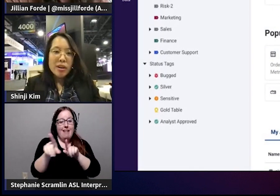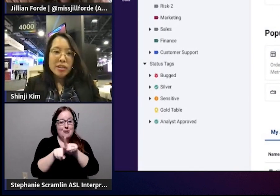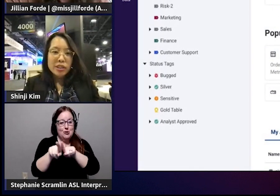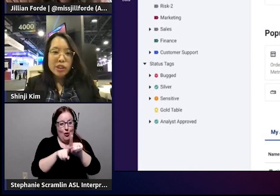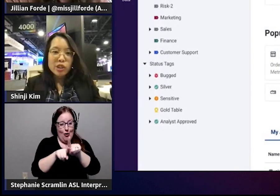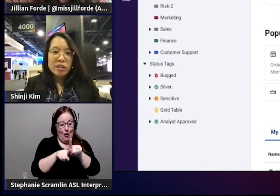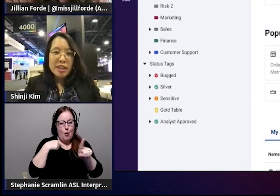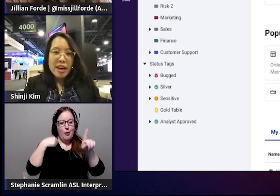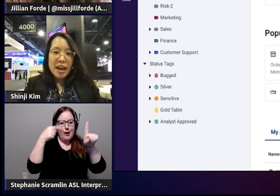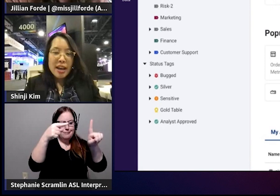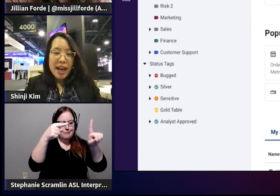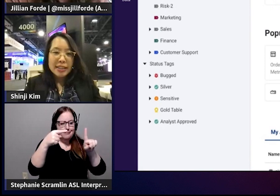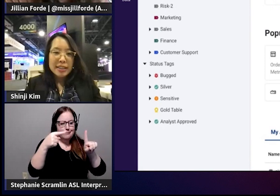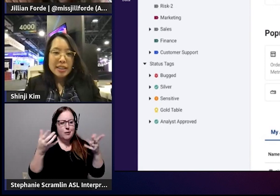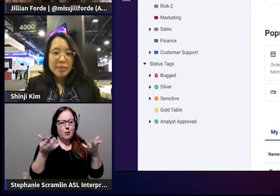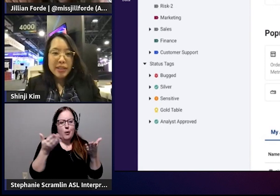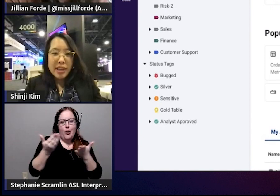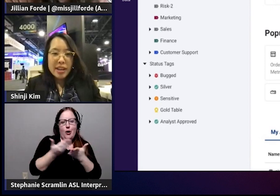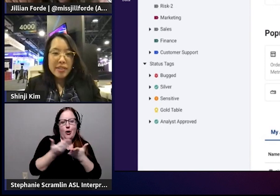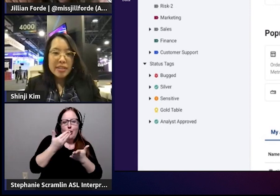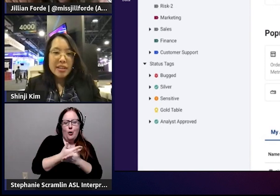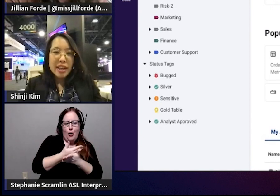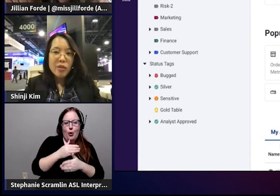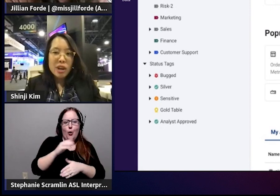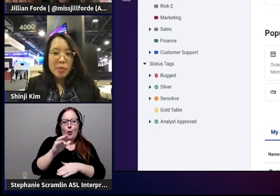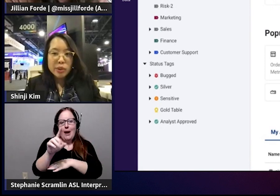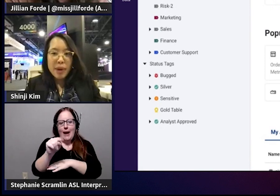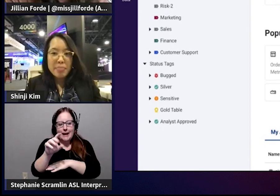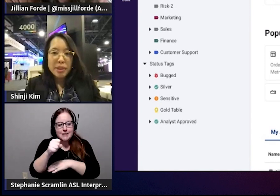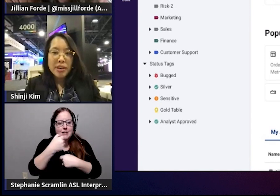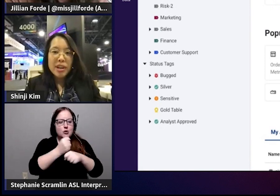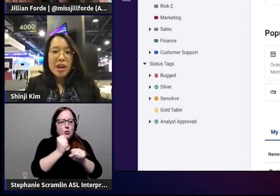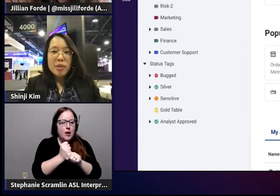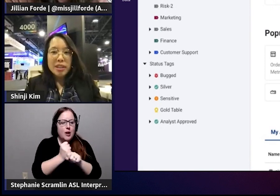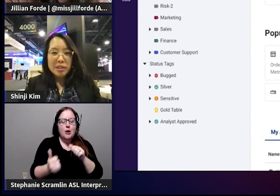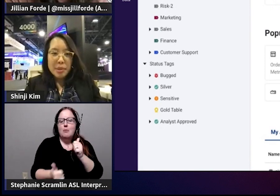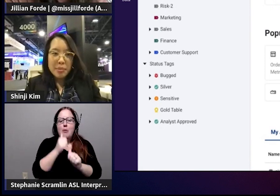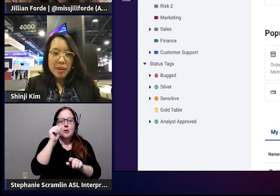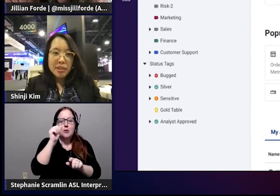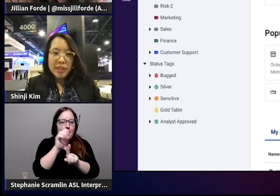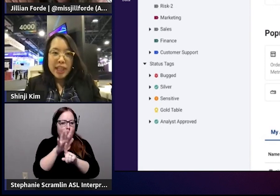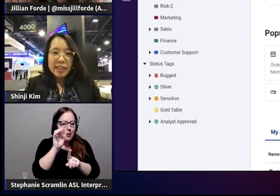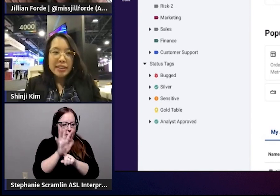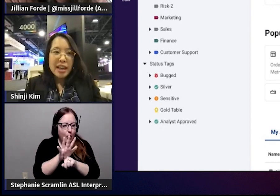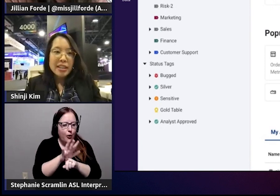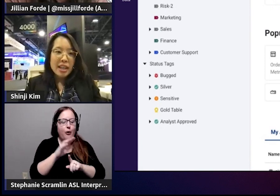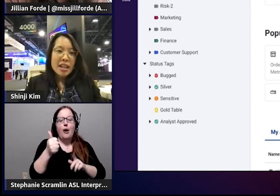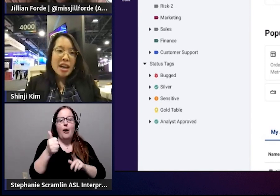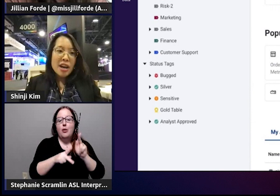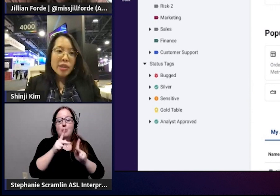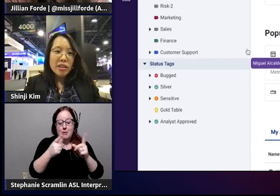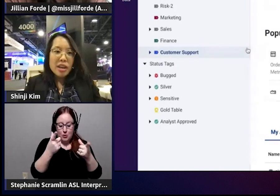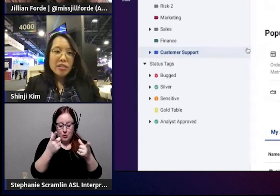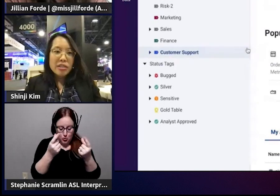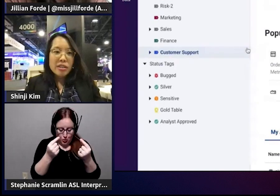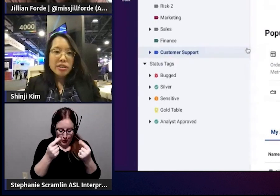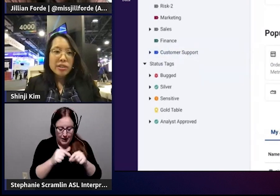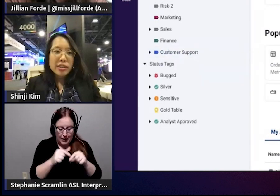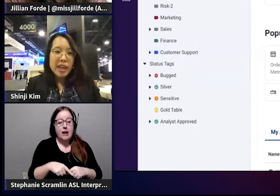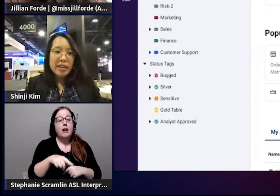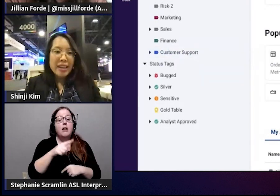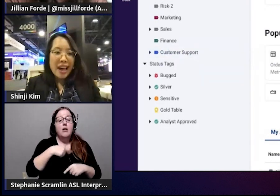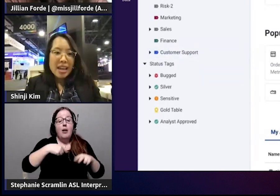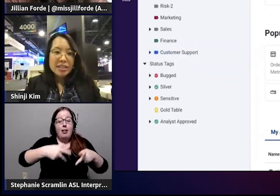what are the new assets that's been created recently, what are most popular, what other people are doing inside. We allow you to